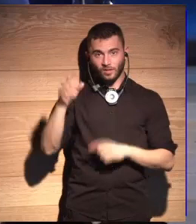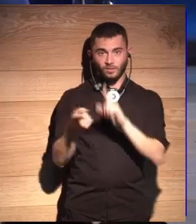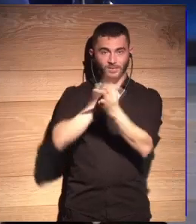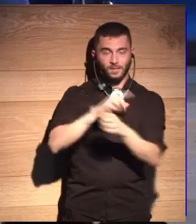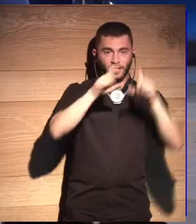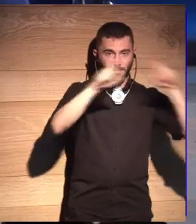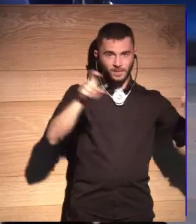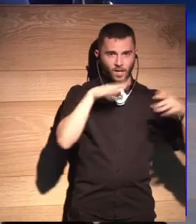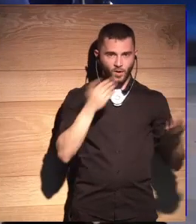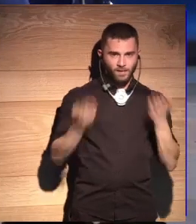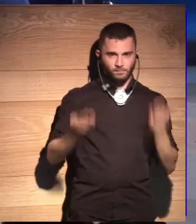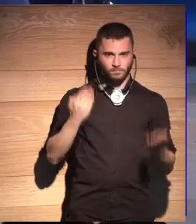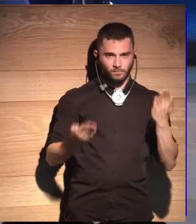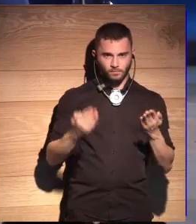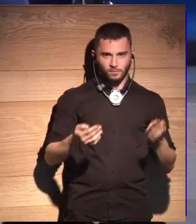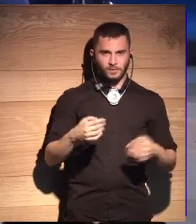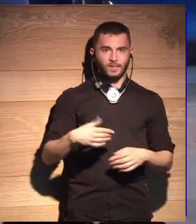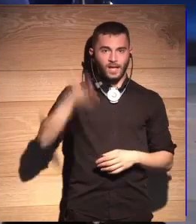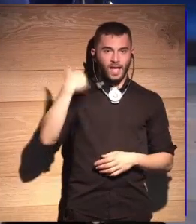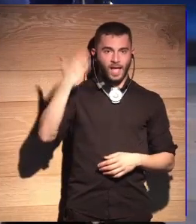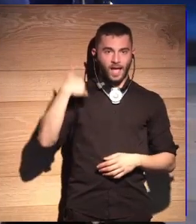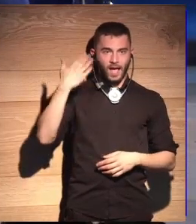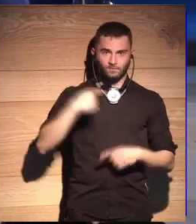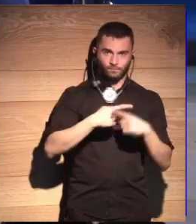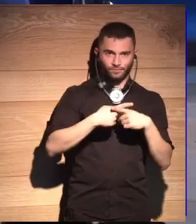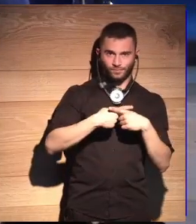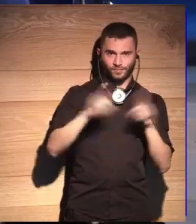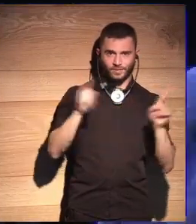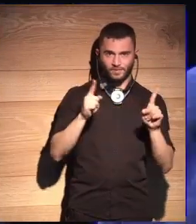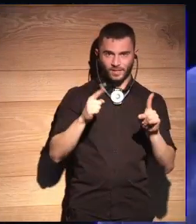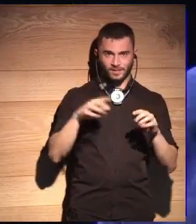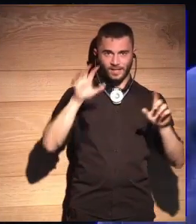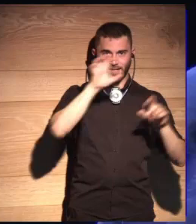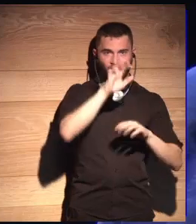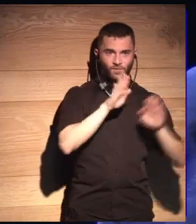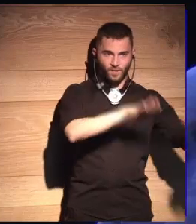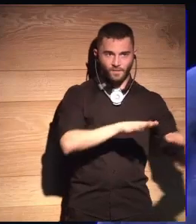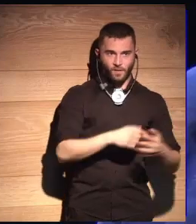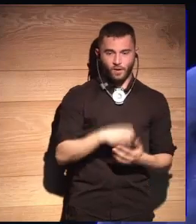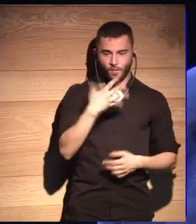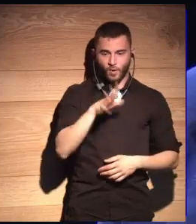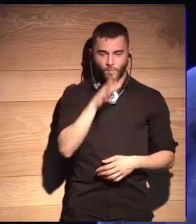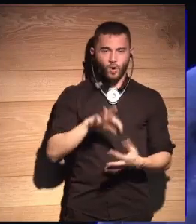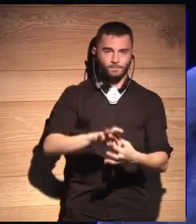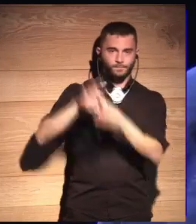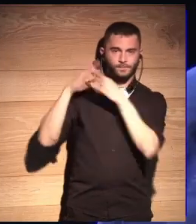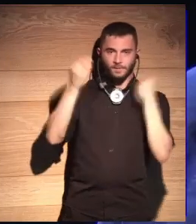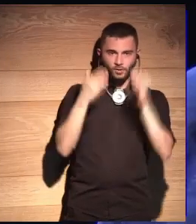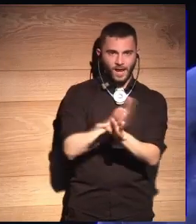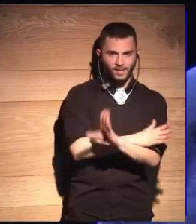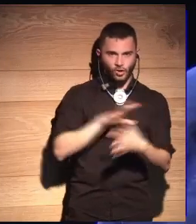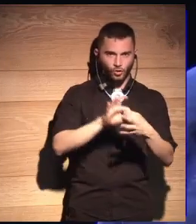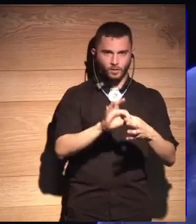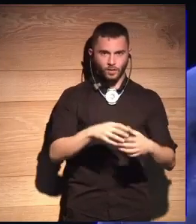to corporations and not the other way around? It is much, it's becoming more symmetric, at least. Yeah, to link it to